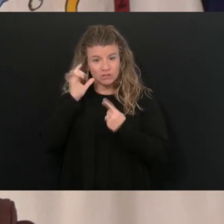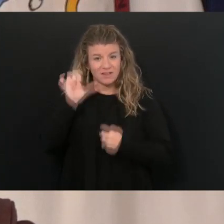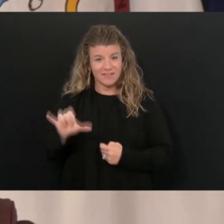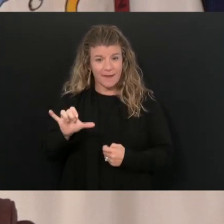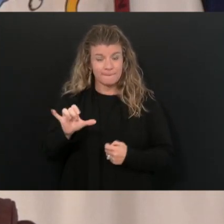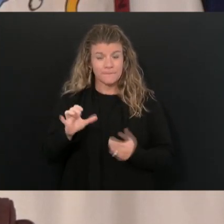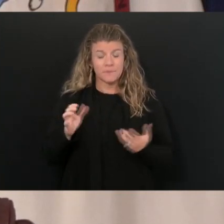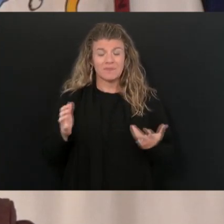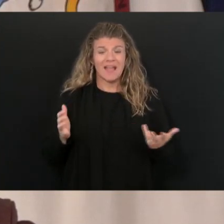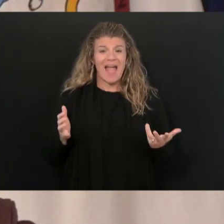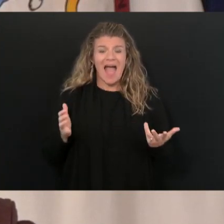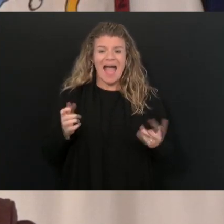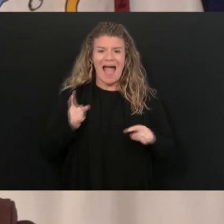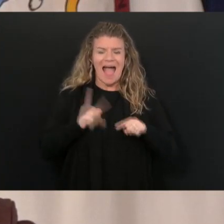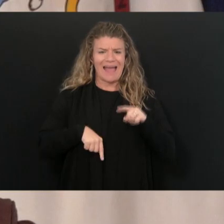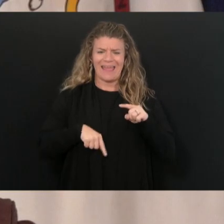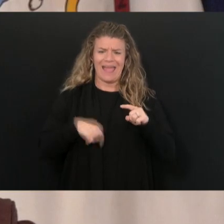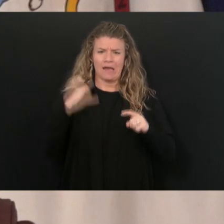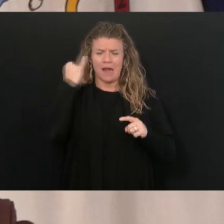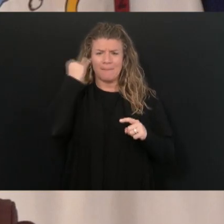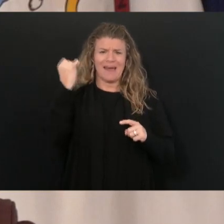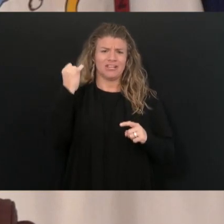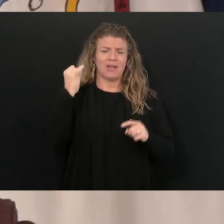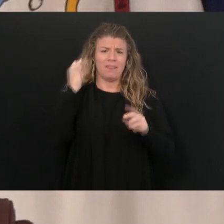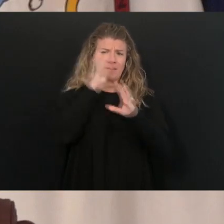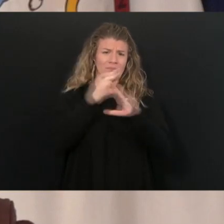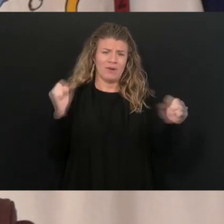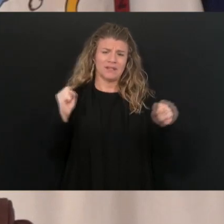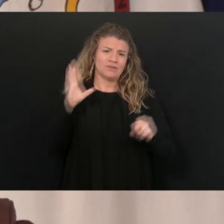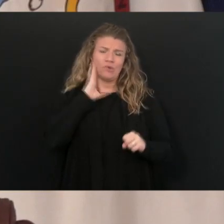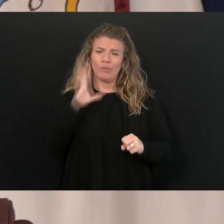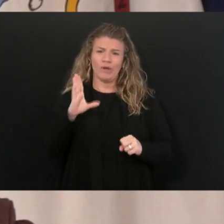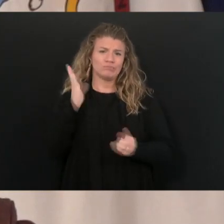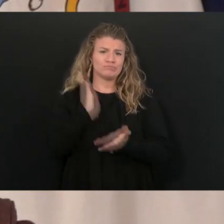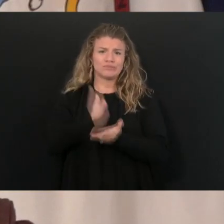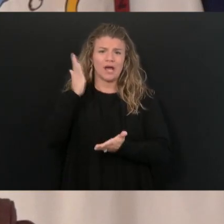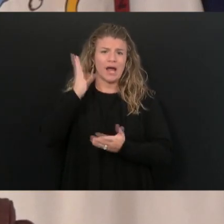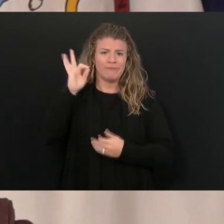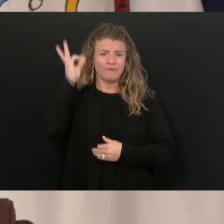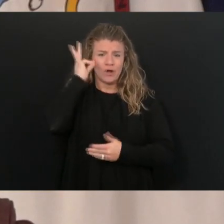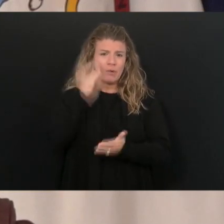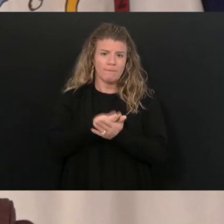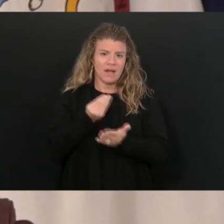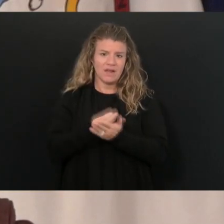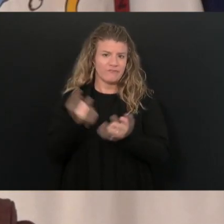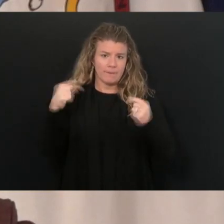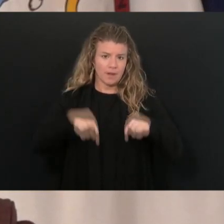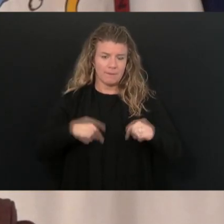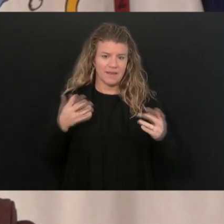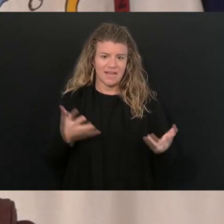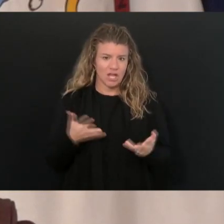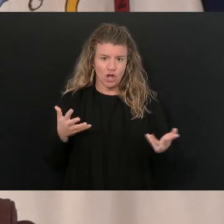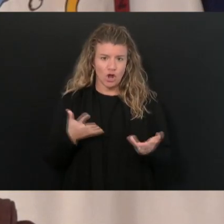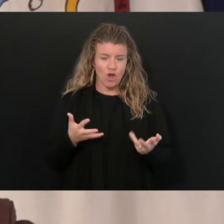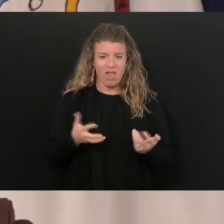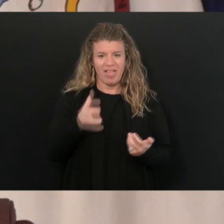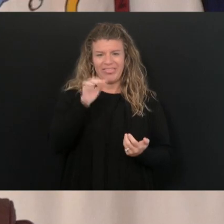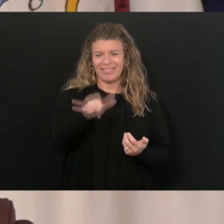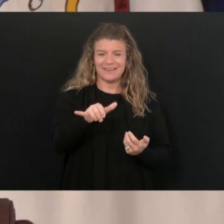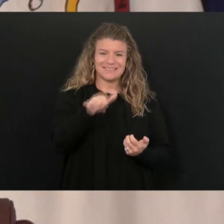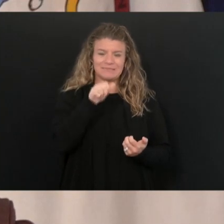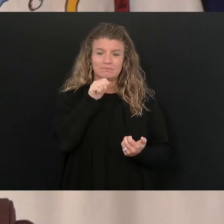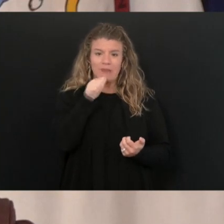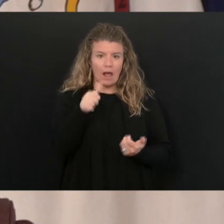I can't imagine that the president's going to withhold funding in any way to West Virginia. That's not going to